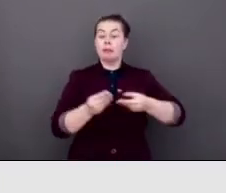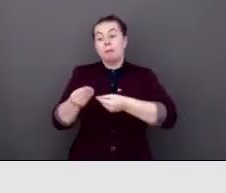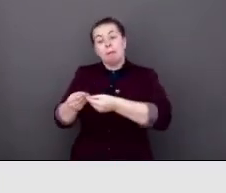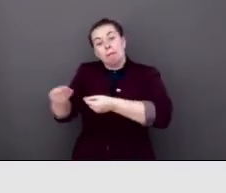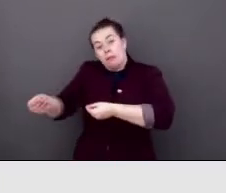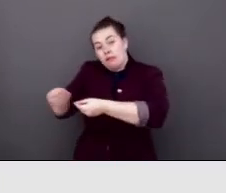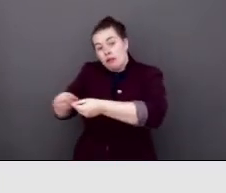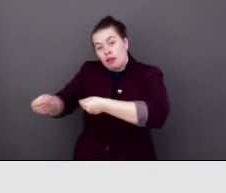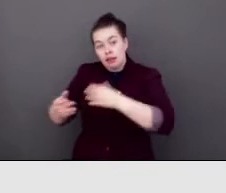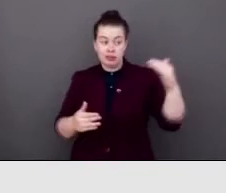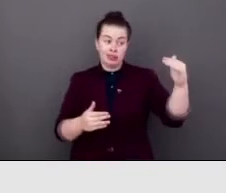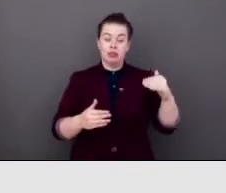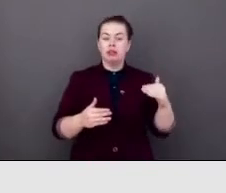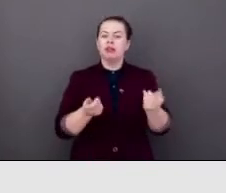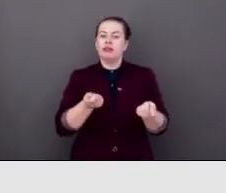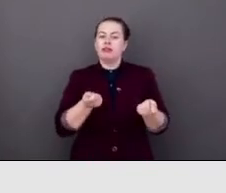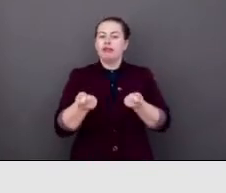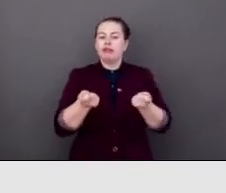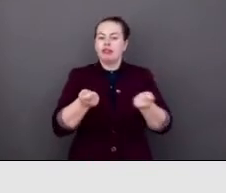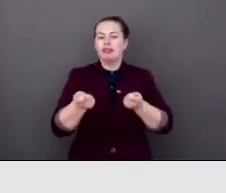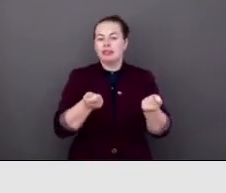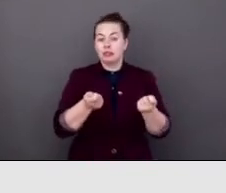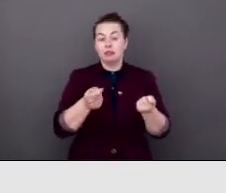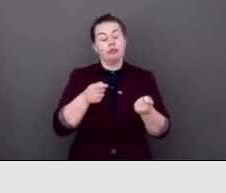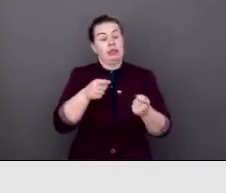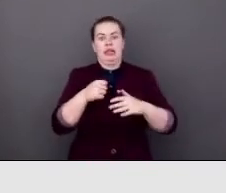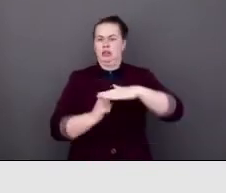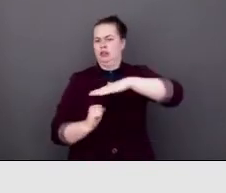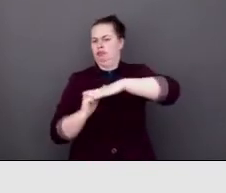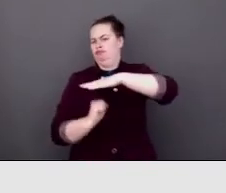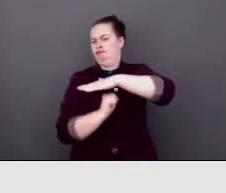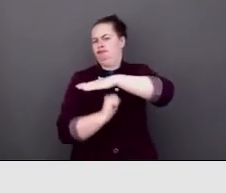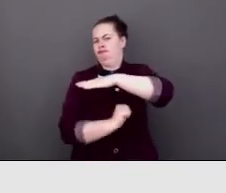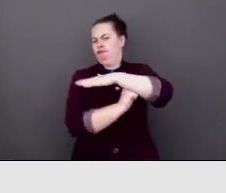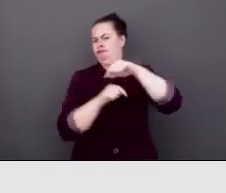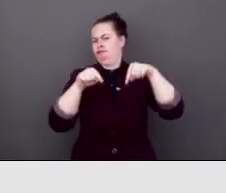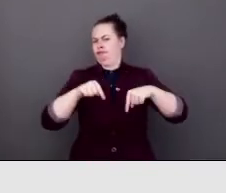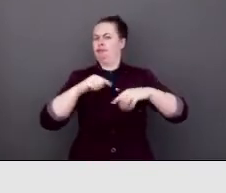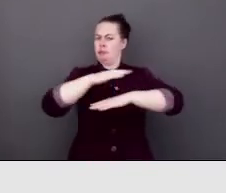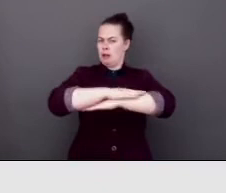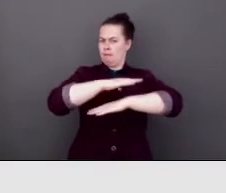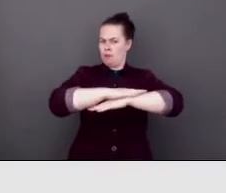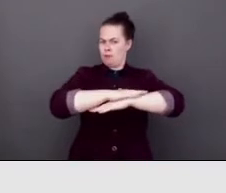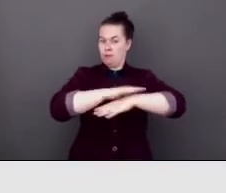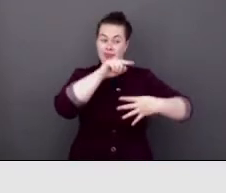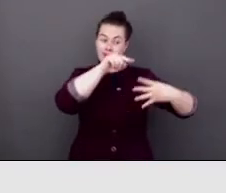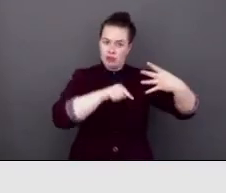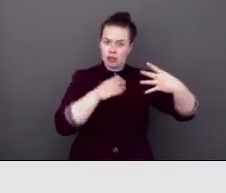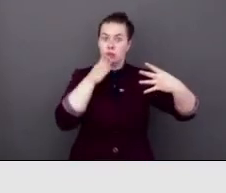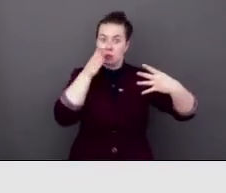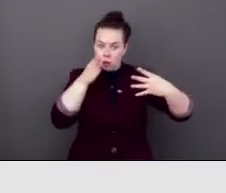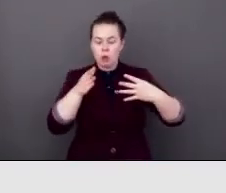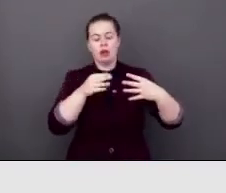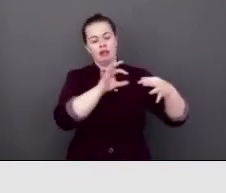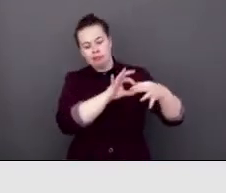platform, and also the need to create a first set of specifications that